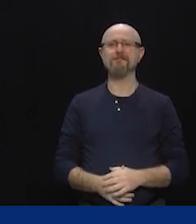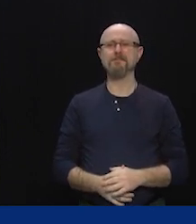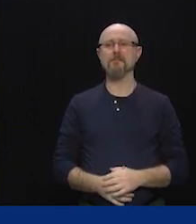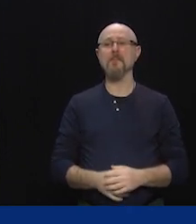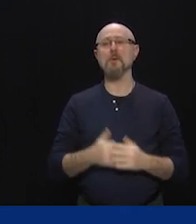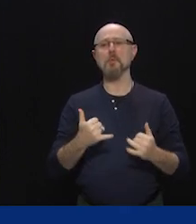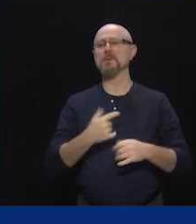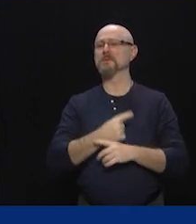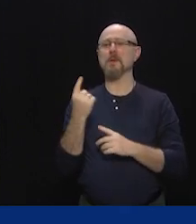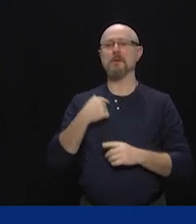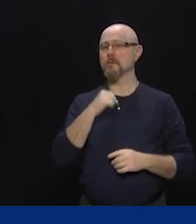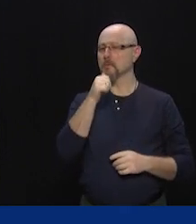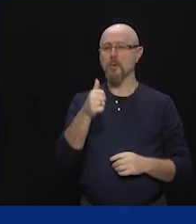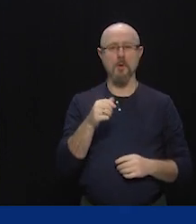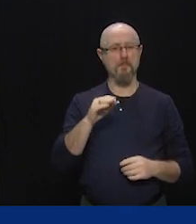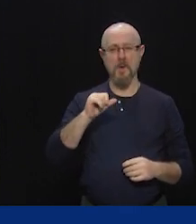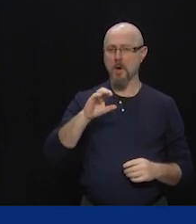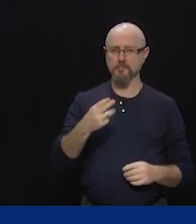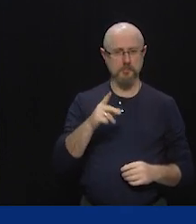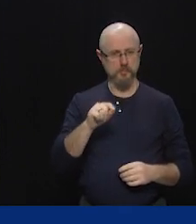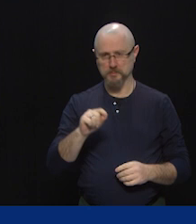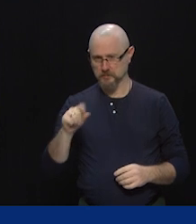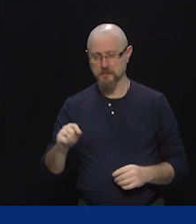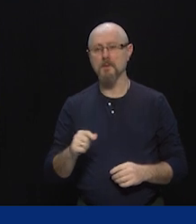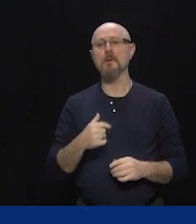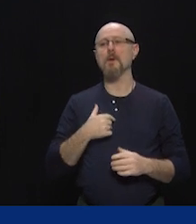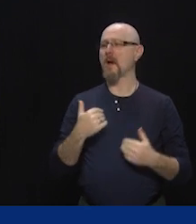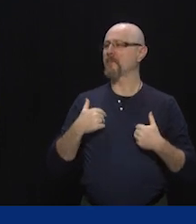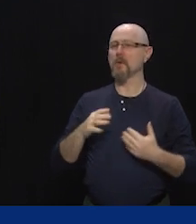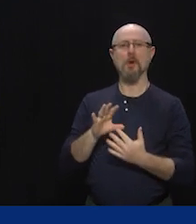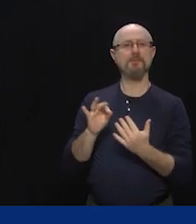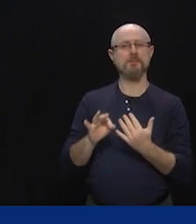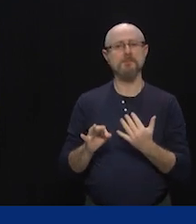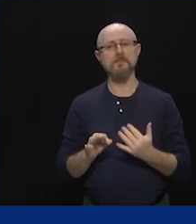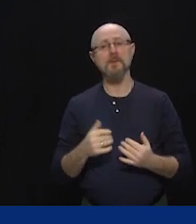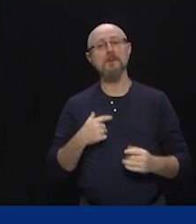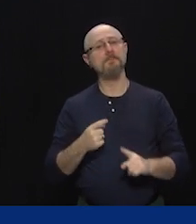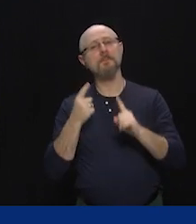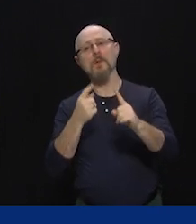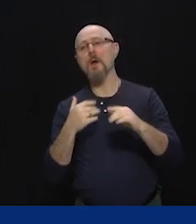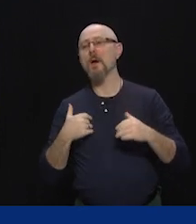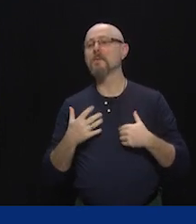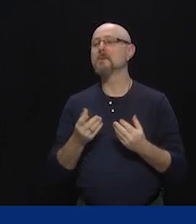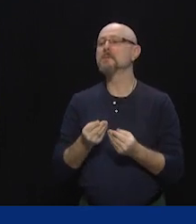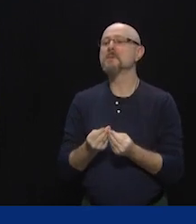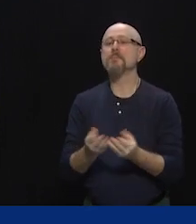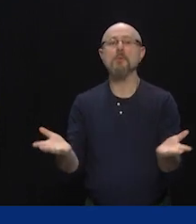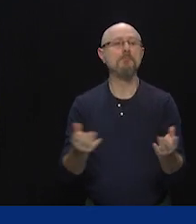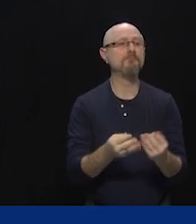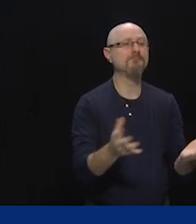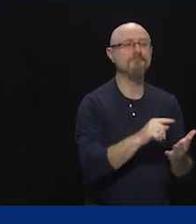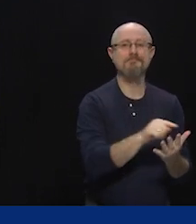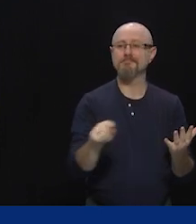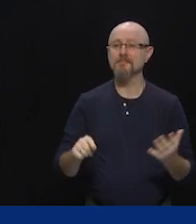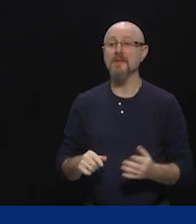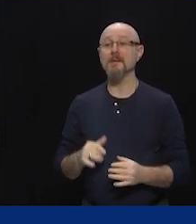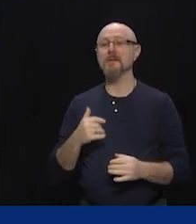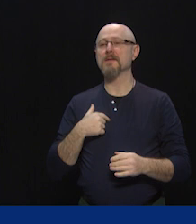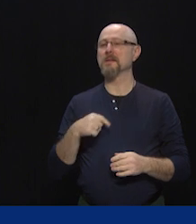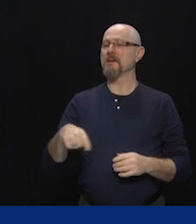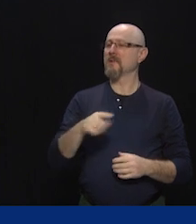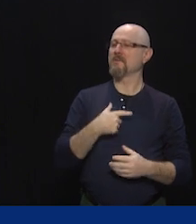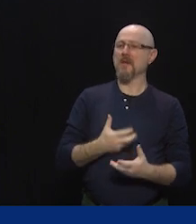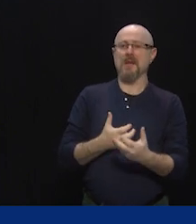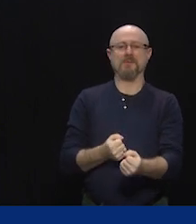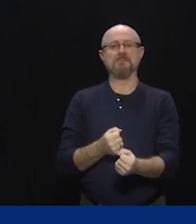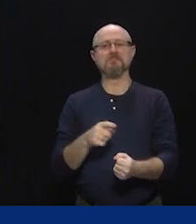2020, we have tools at our disposal, and the question is how we're deploying them, and I think people will be very confident, I know people will be very confident in how we've